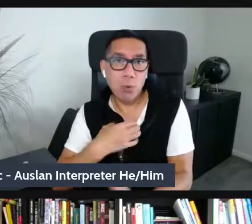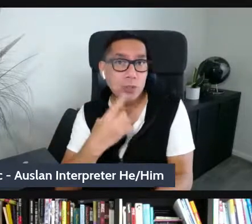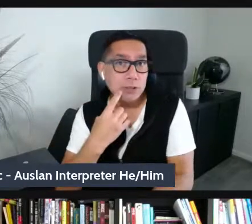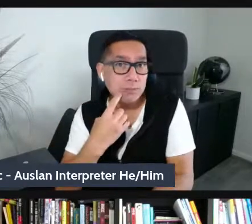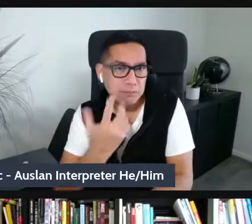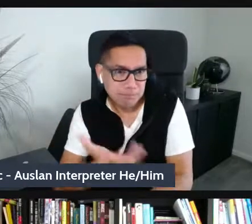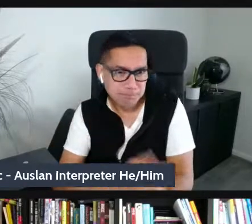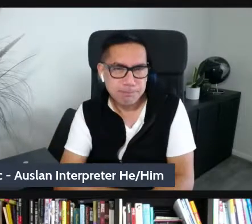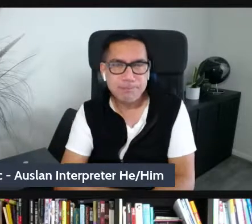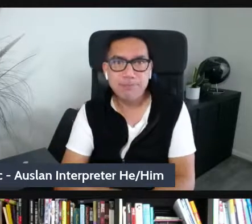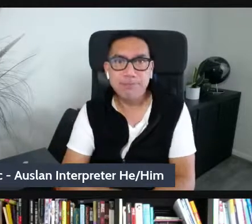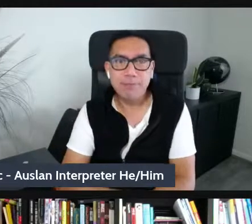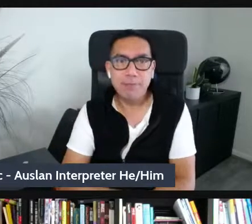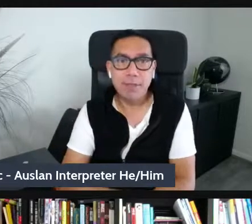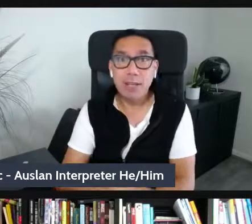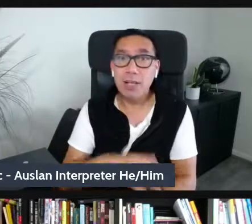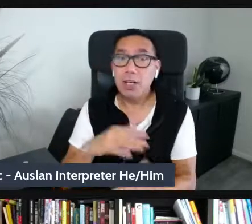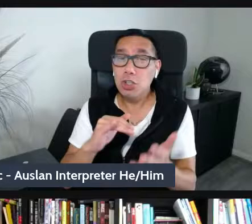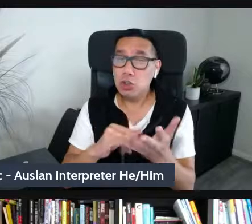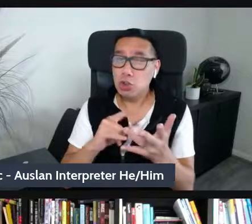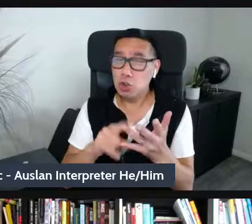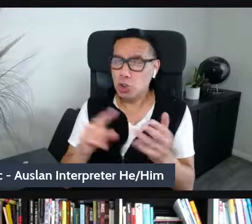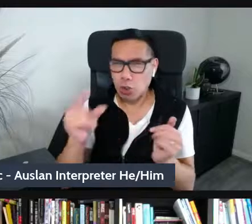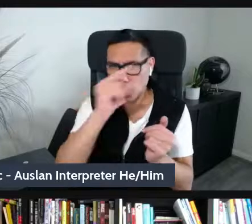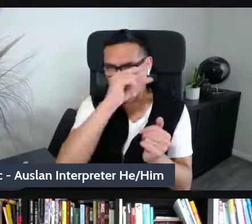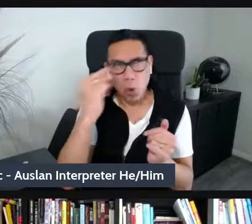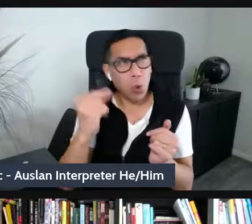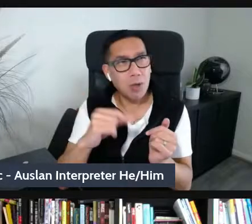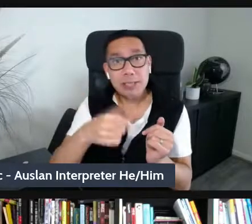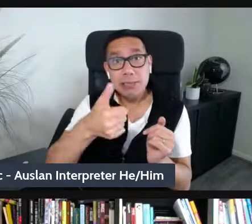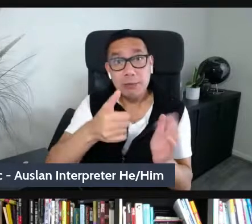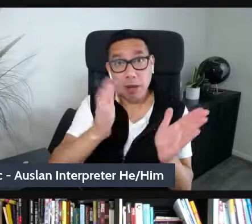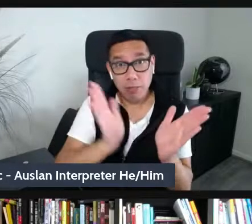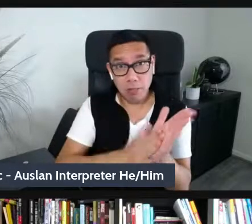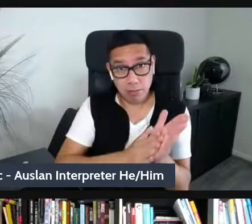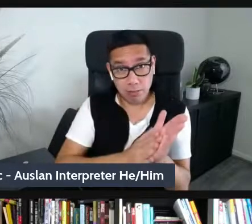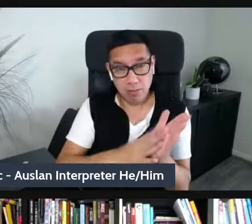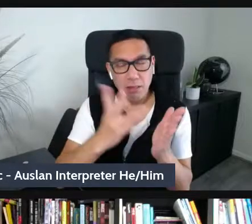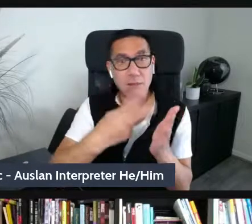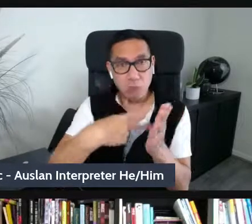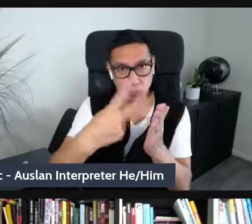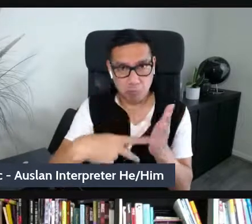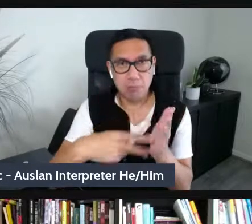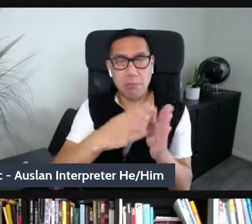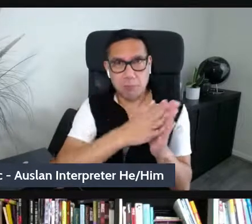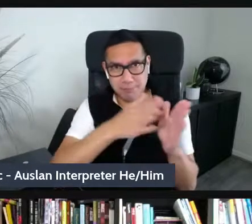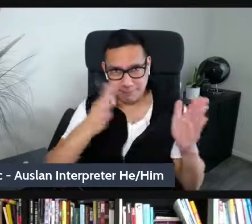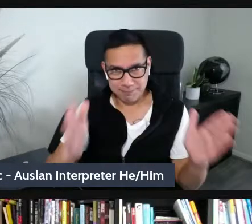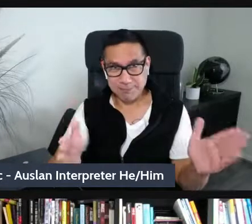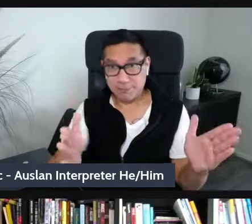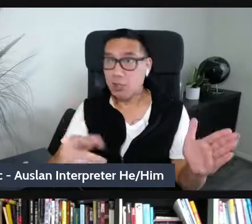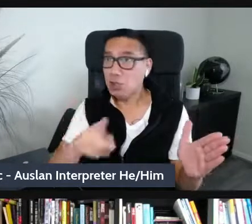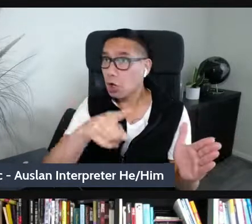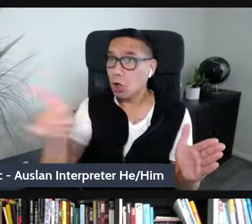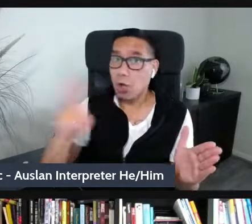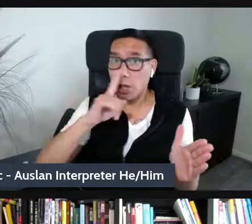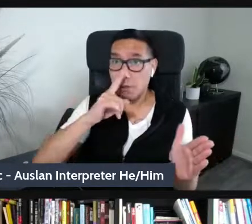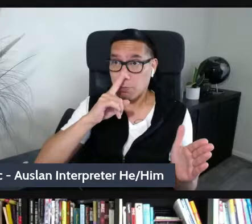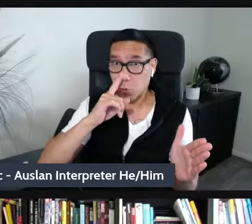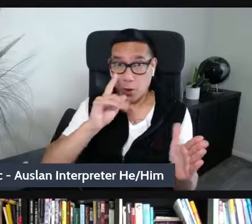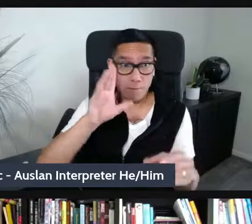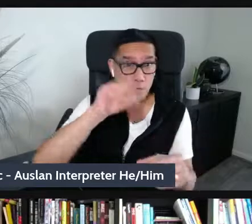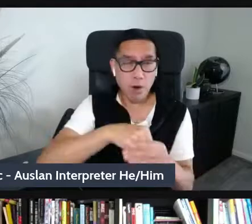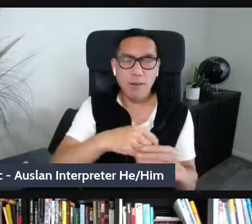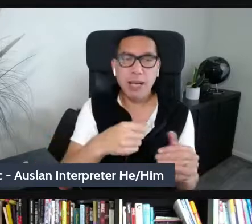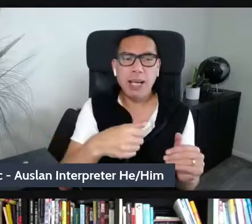So the goal is, it's a 6-month program as well, and our participants get 10 sessions with a dietitian, me or